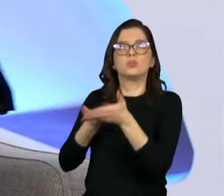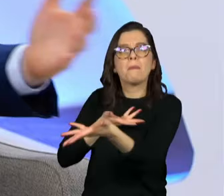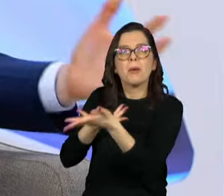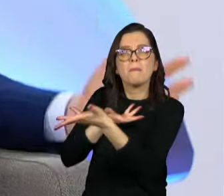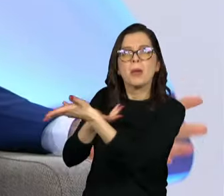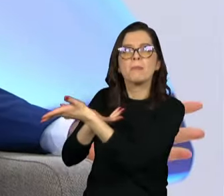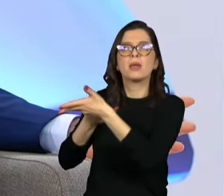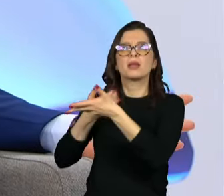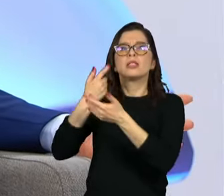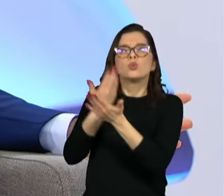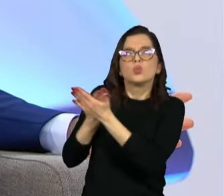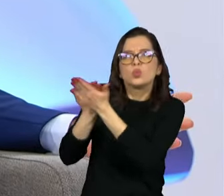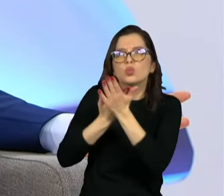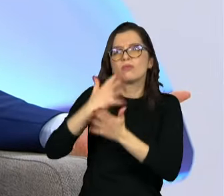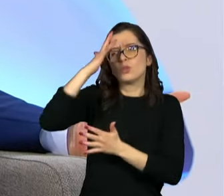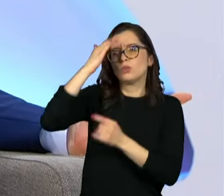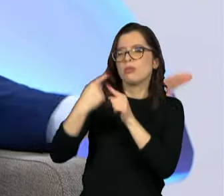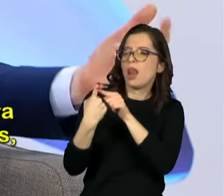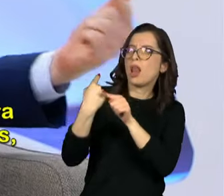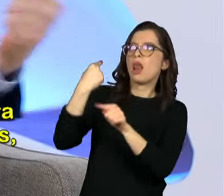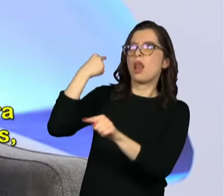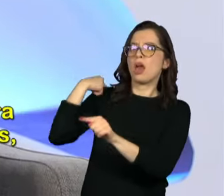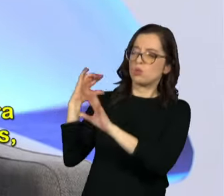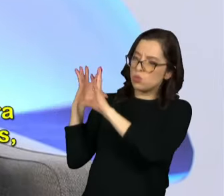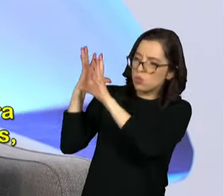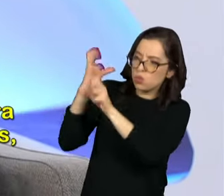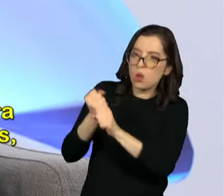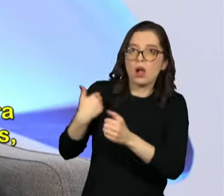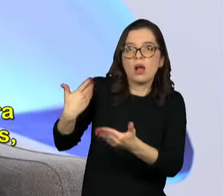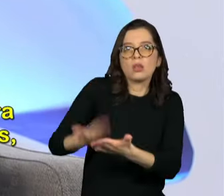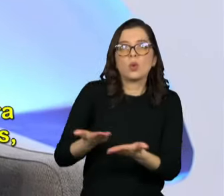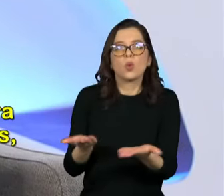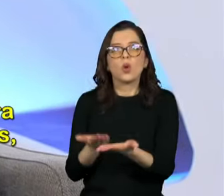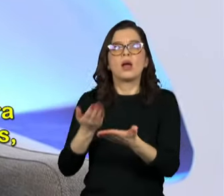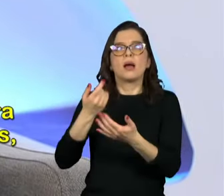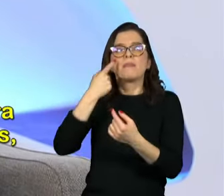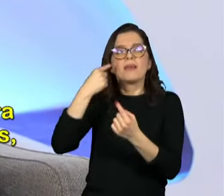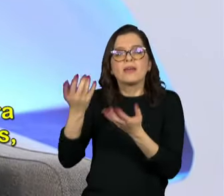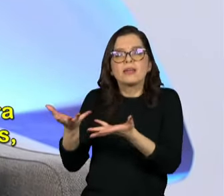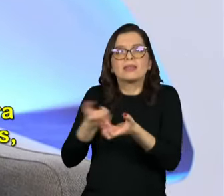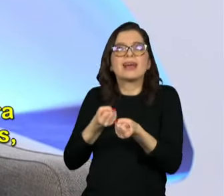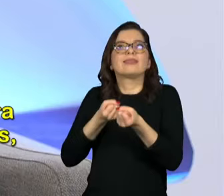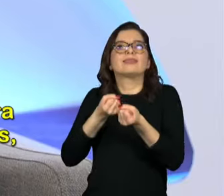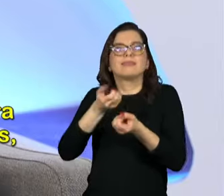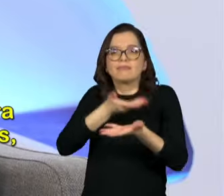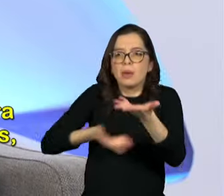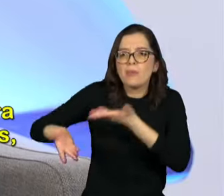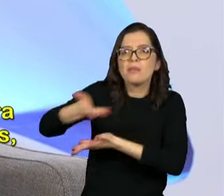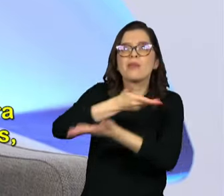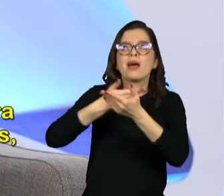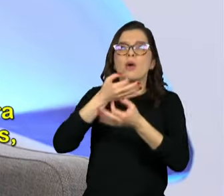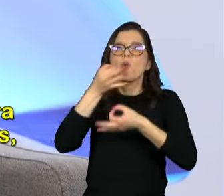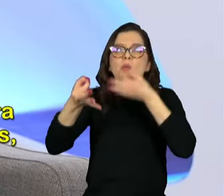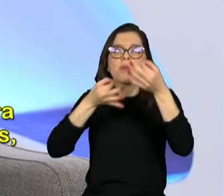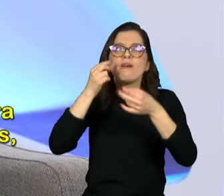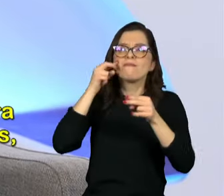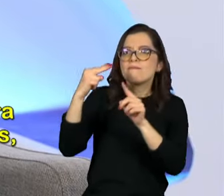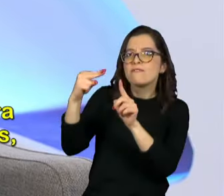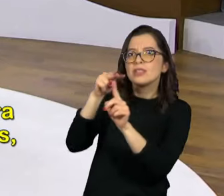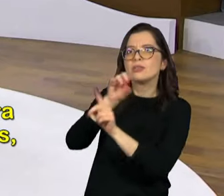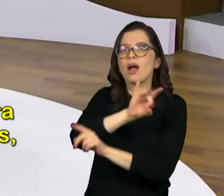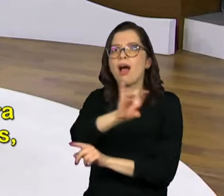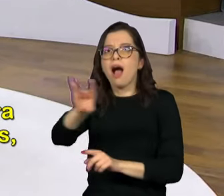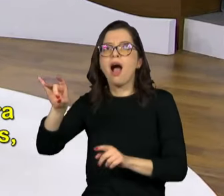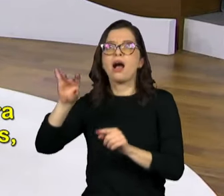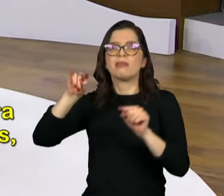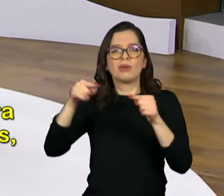study the great philosophers of the past and bring their insights and arguments to bear on contemporary issues